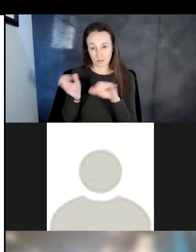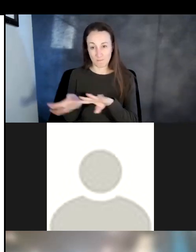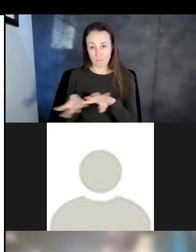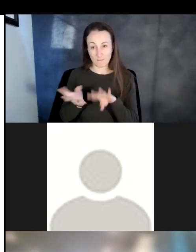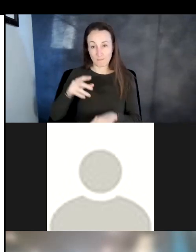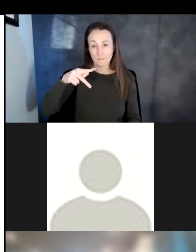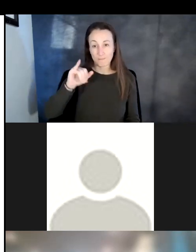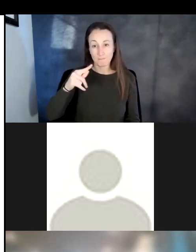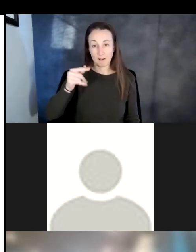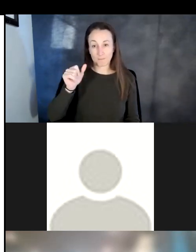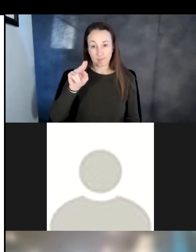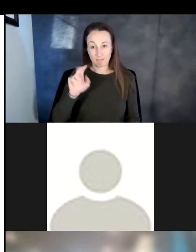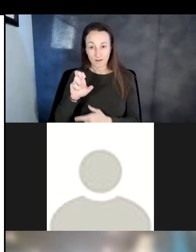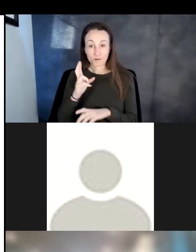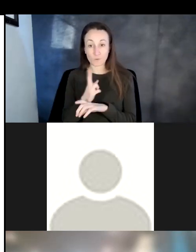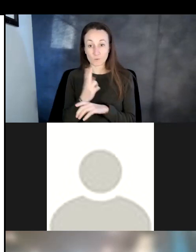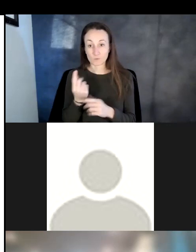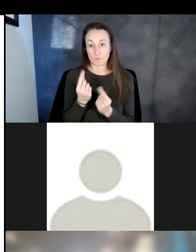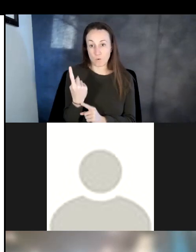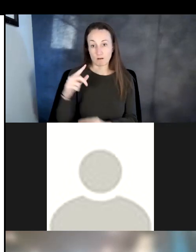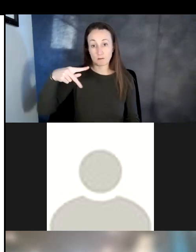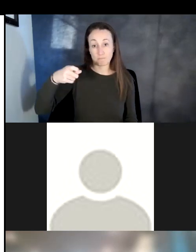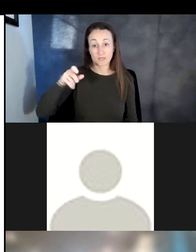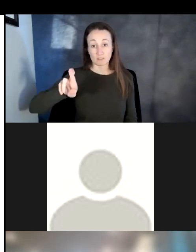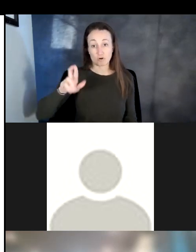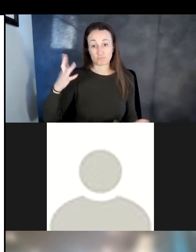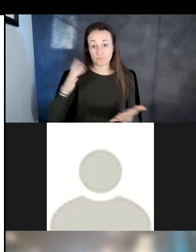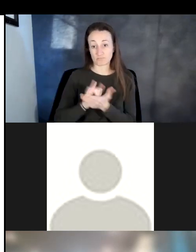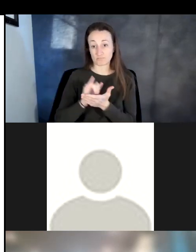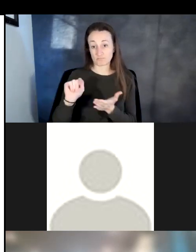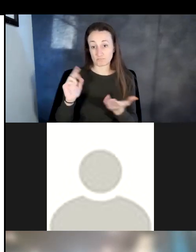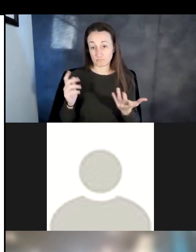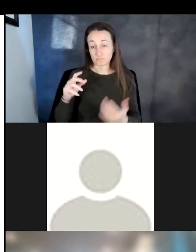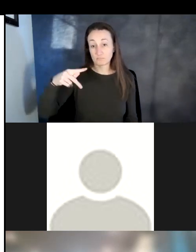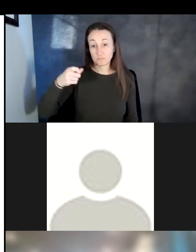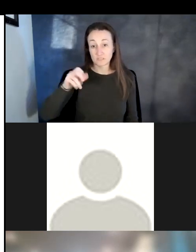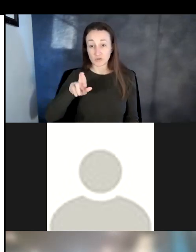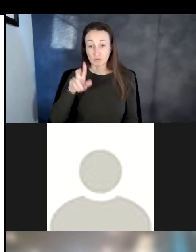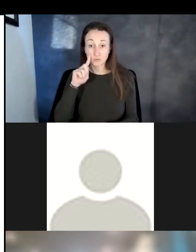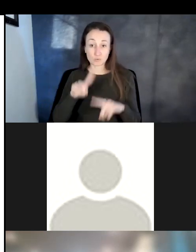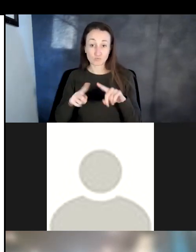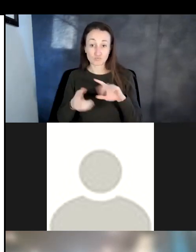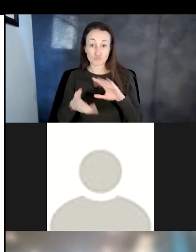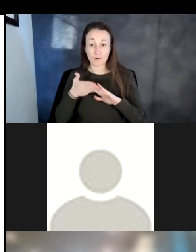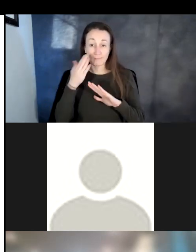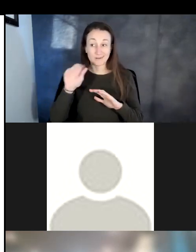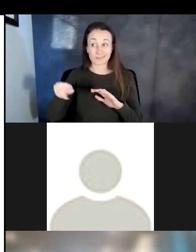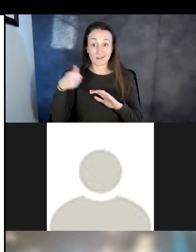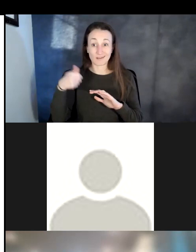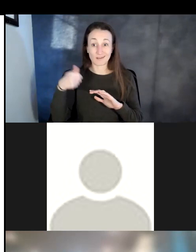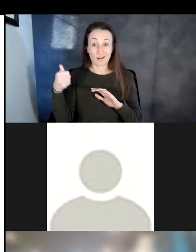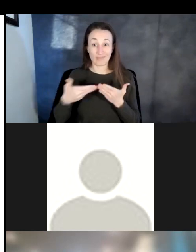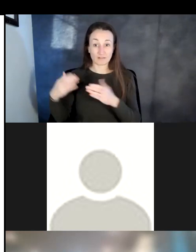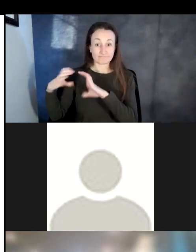pipeline, using only PCR. That's all that's actually needed to run this, because the rest is outsourced. So I won't